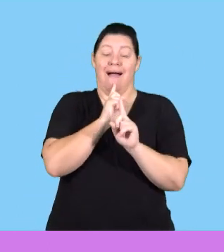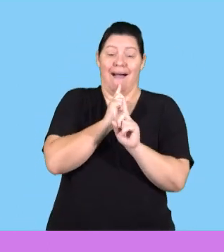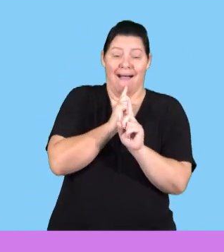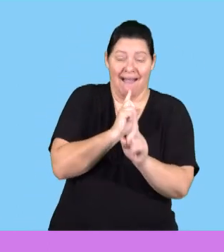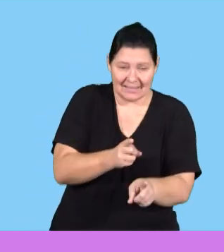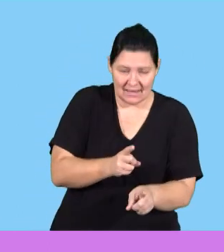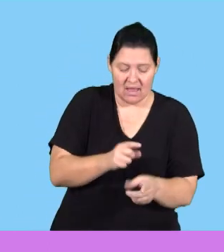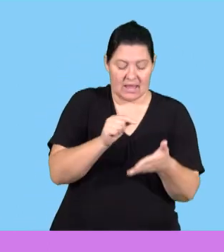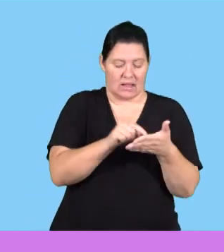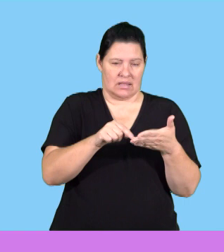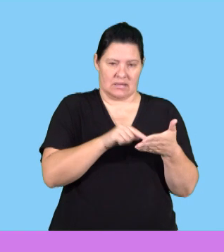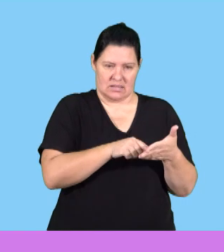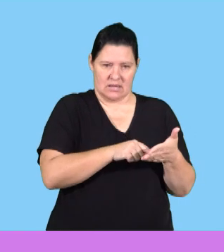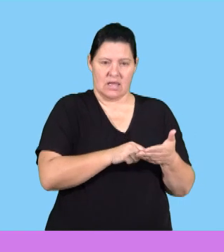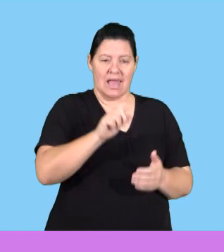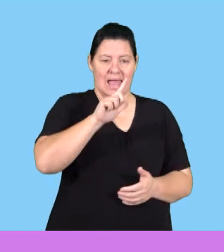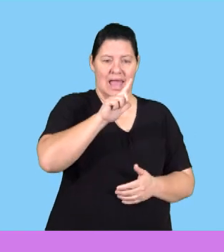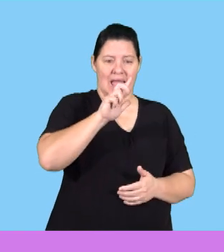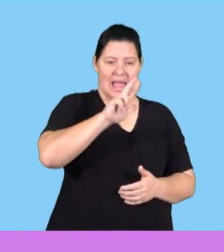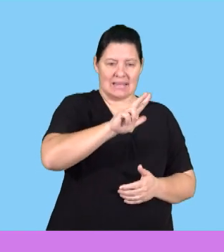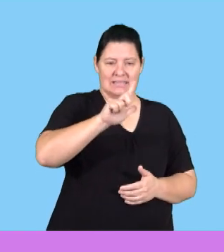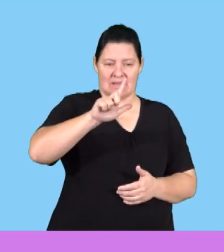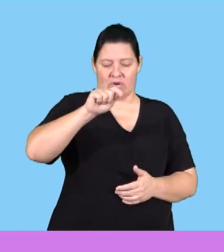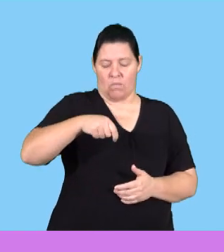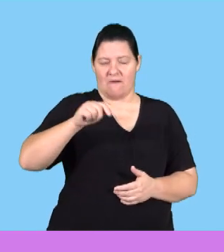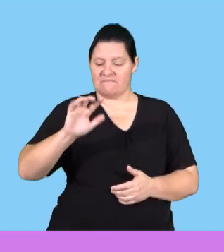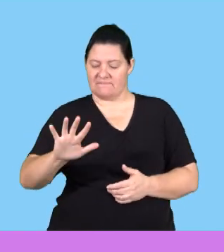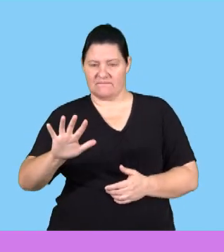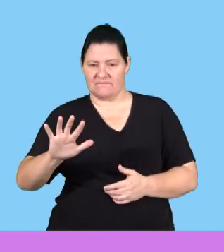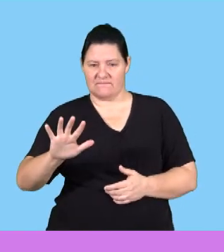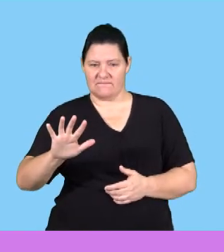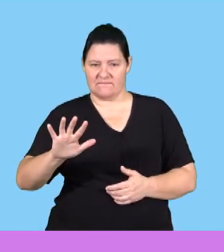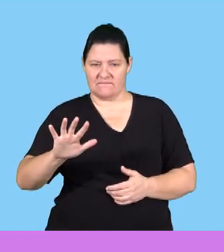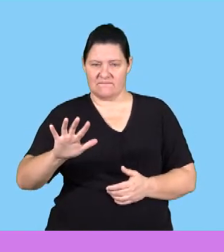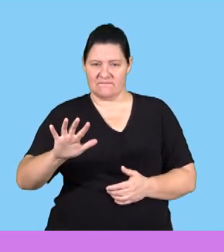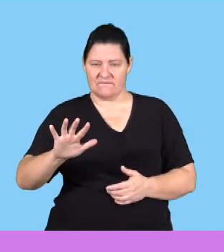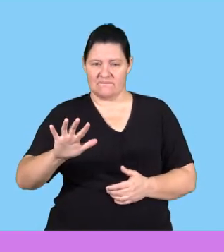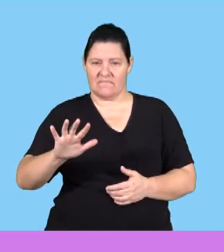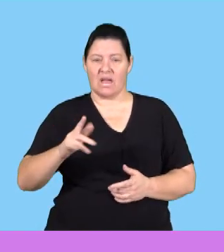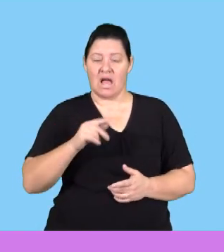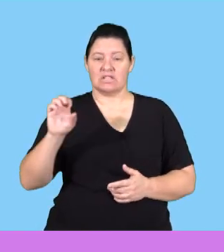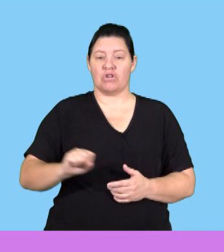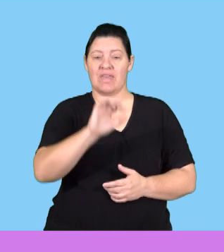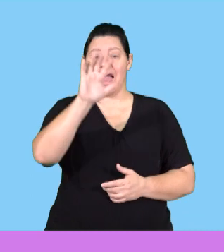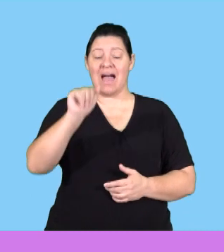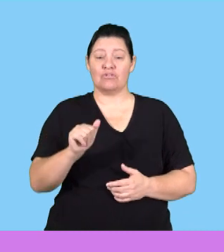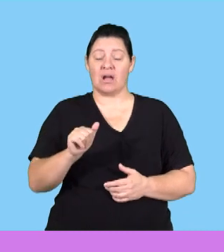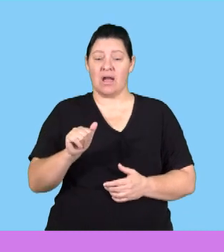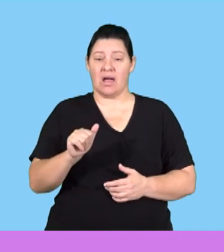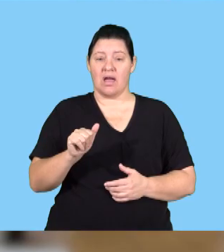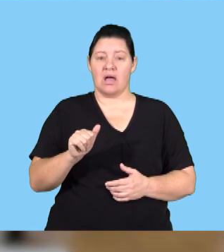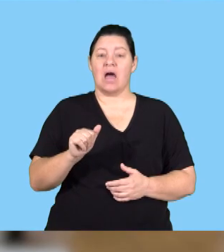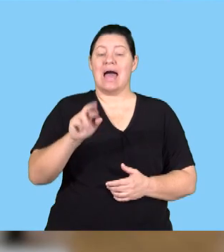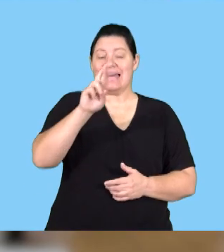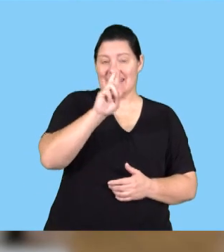the answer on the calculator is 87.5. So if it is 87.5, remember, in South African